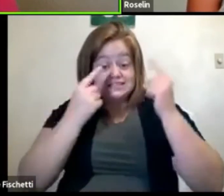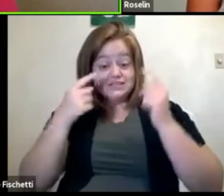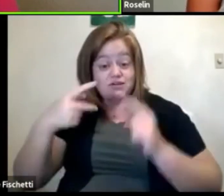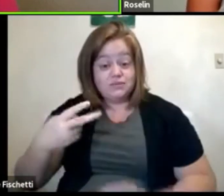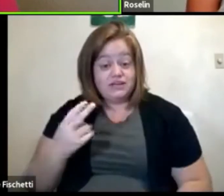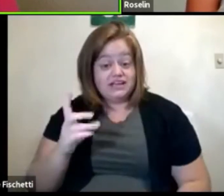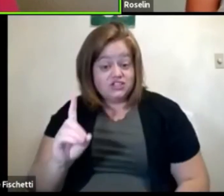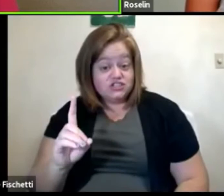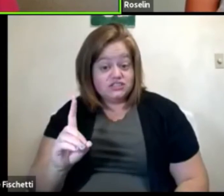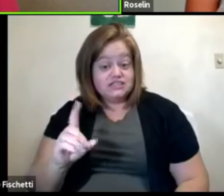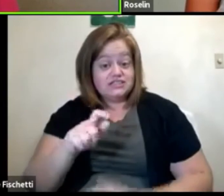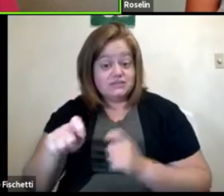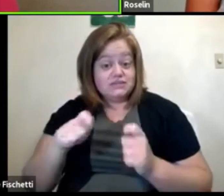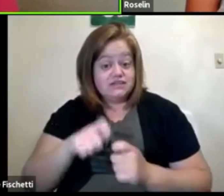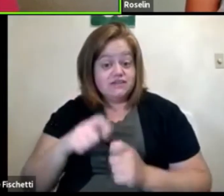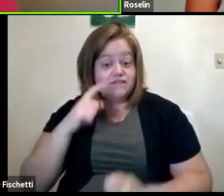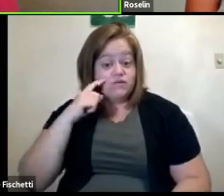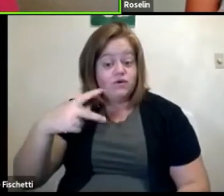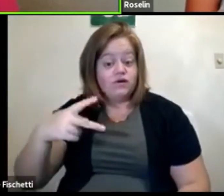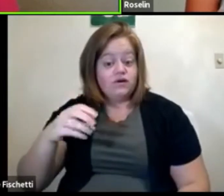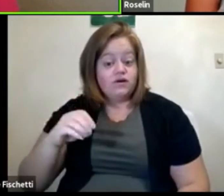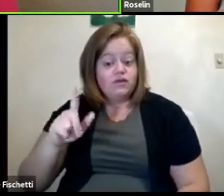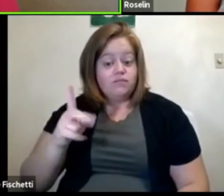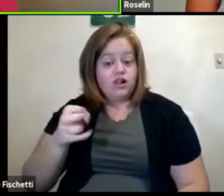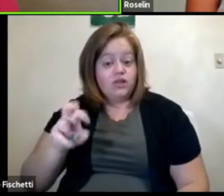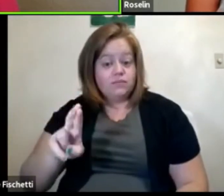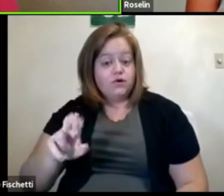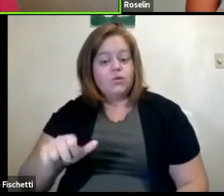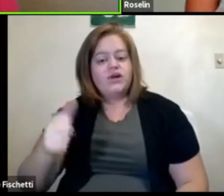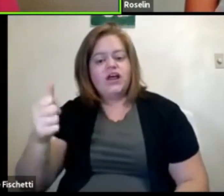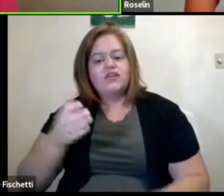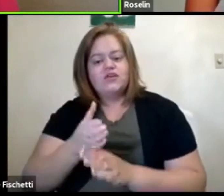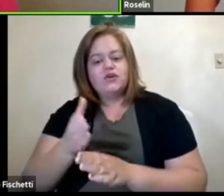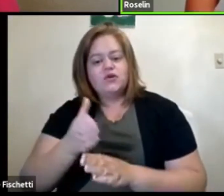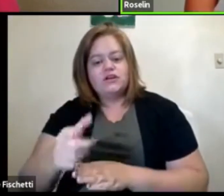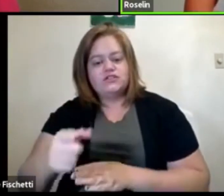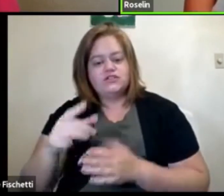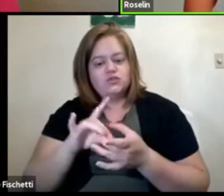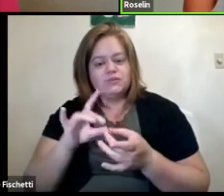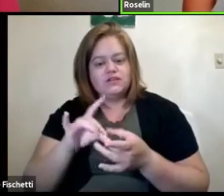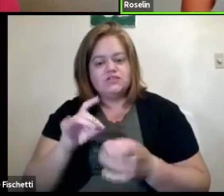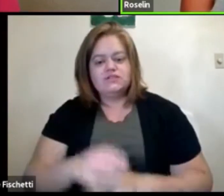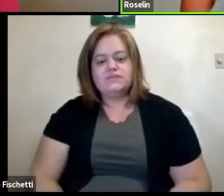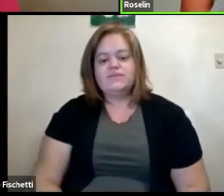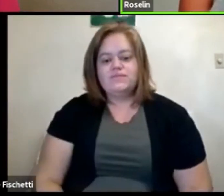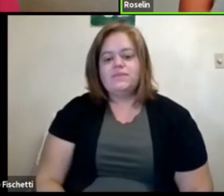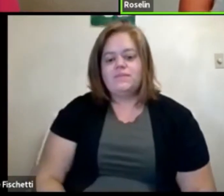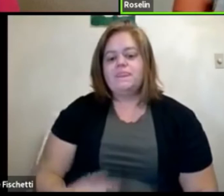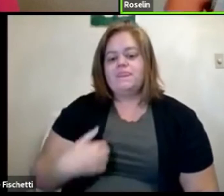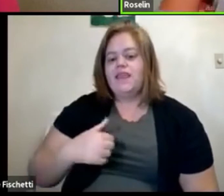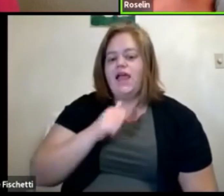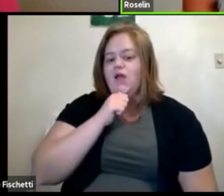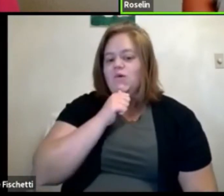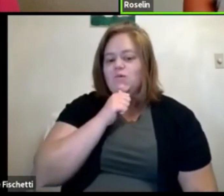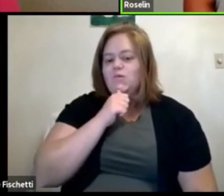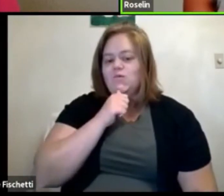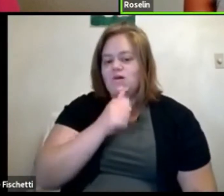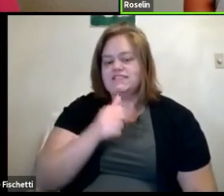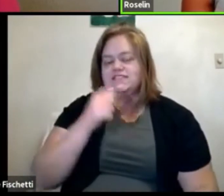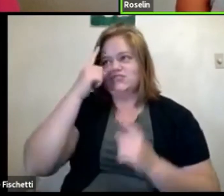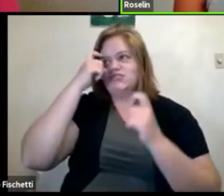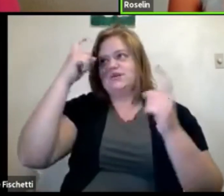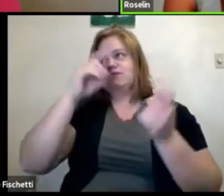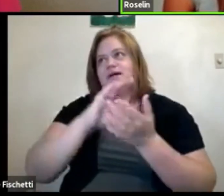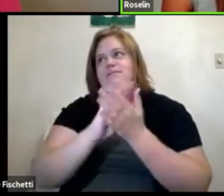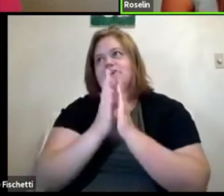in polymer chemistry, or were you considering other career options? Yeah, so no, I wasn't not like dreaming about